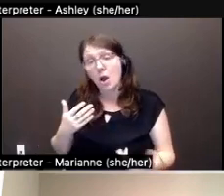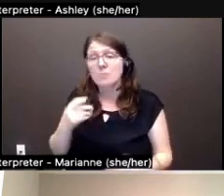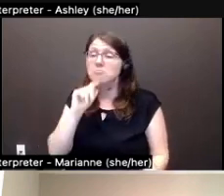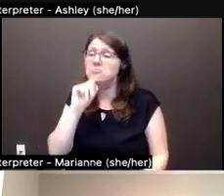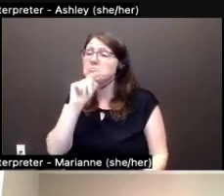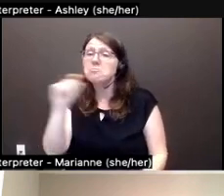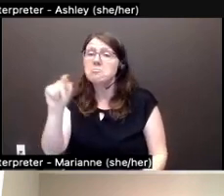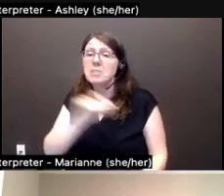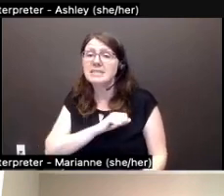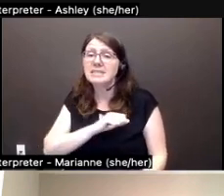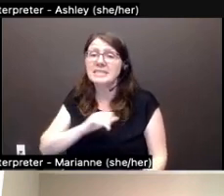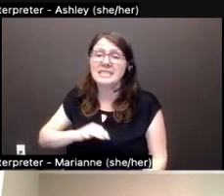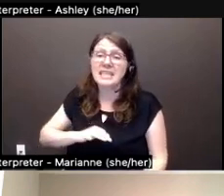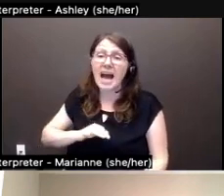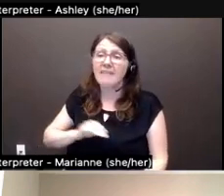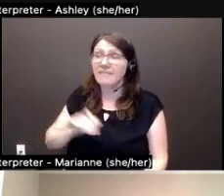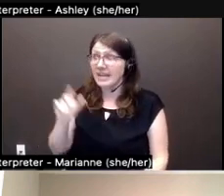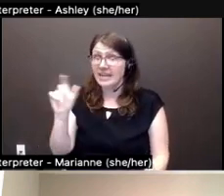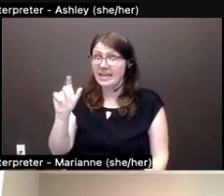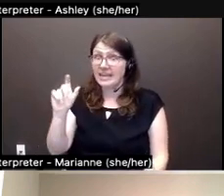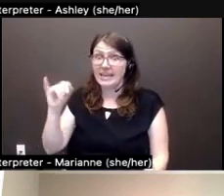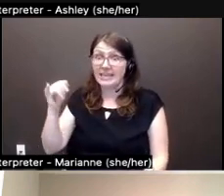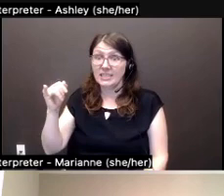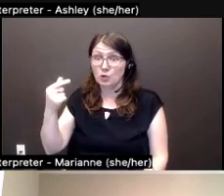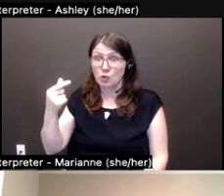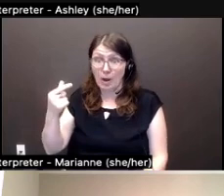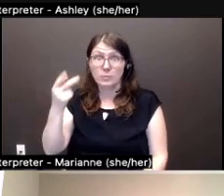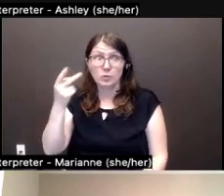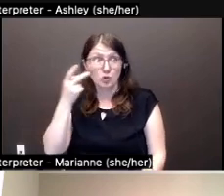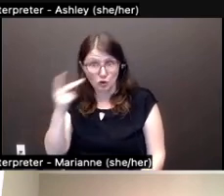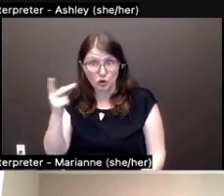just creating the TikTok was a huge learning curve for everyone.